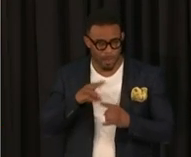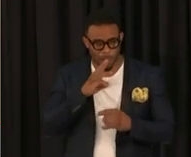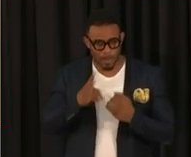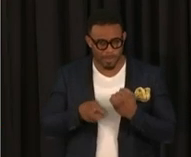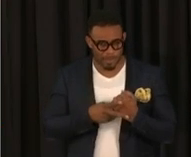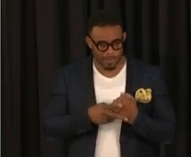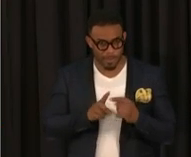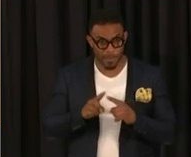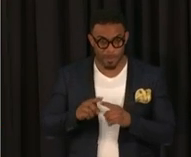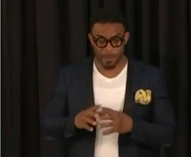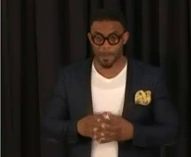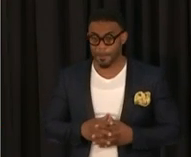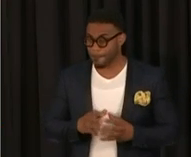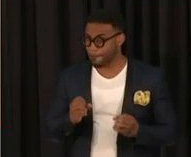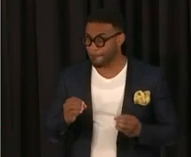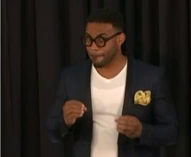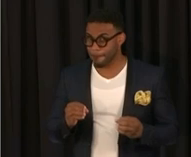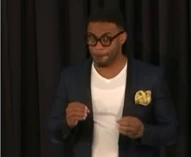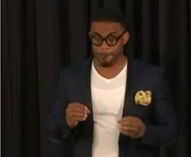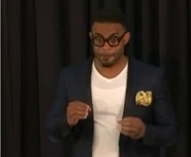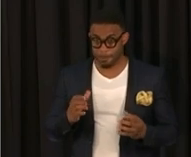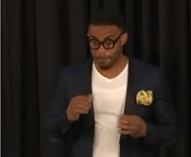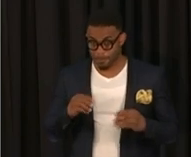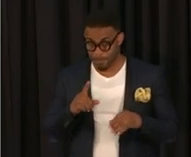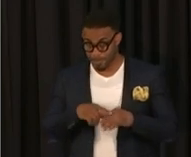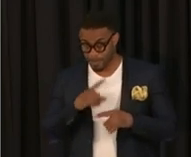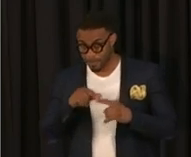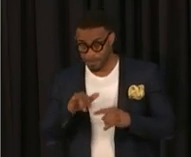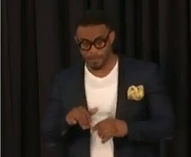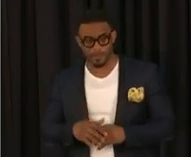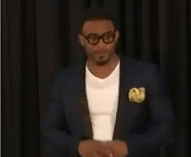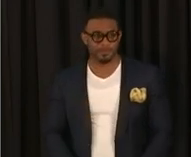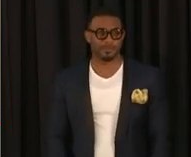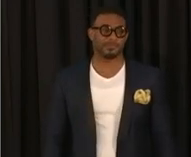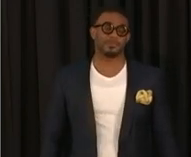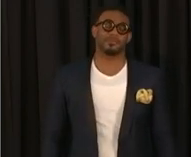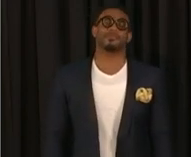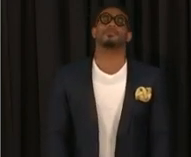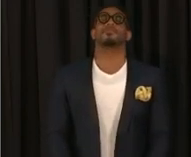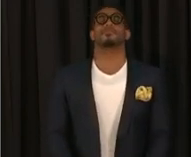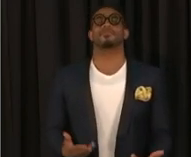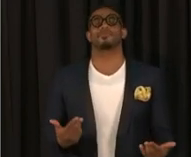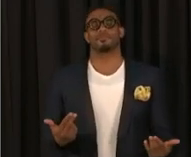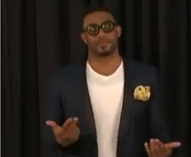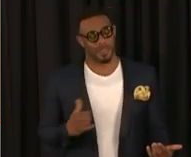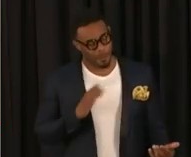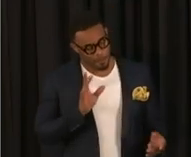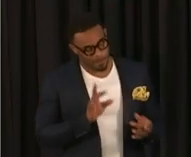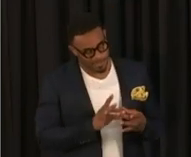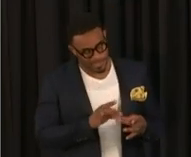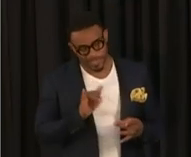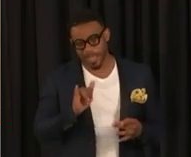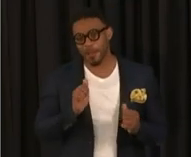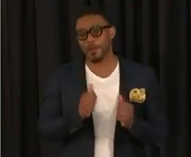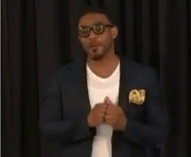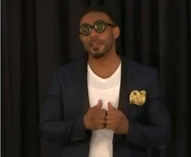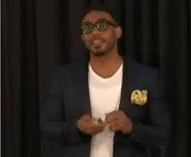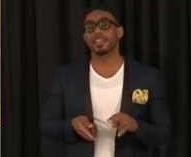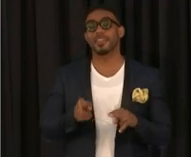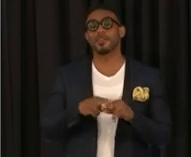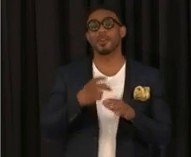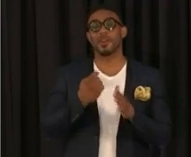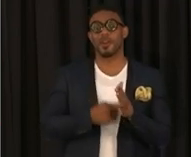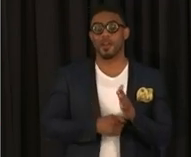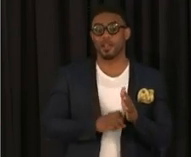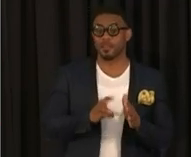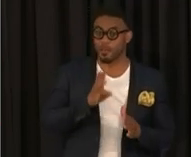about water savings as well. So you want to spend some time on that as with us? Well, I will say that with the